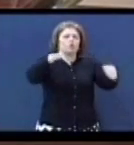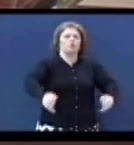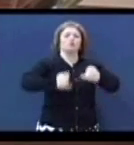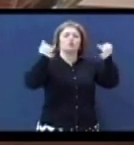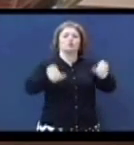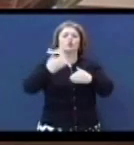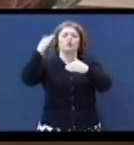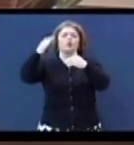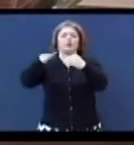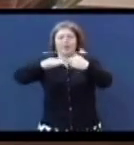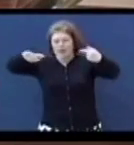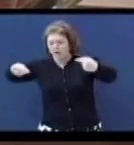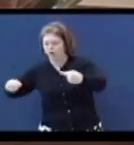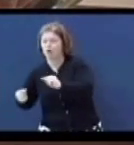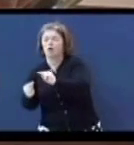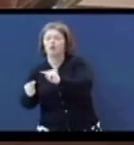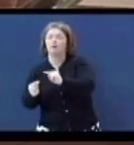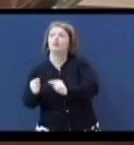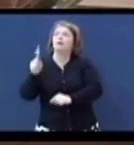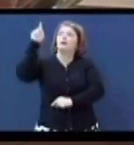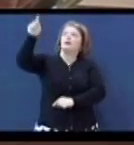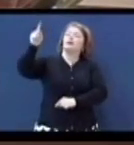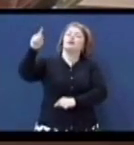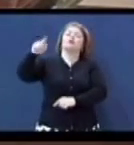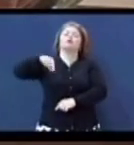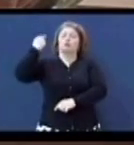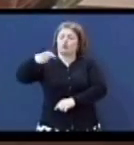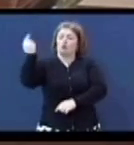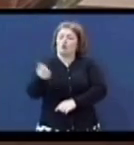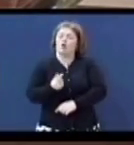as his grace fell around me